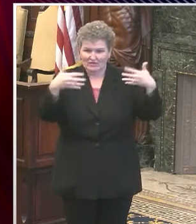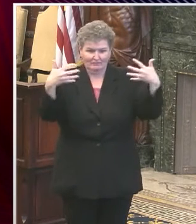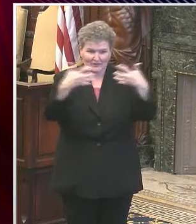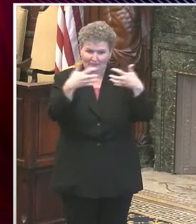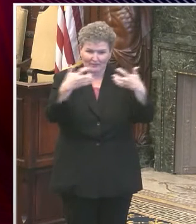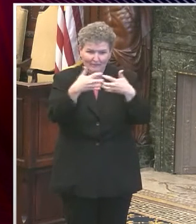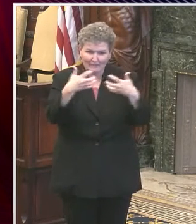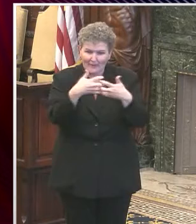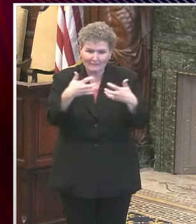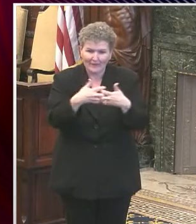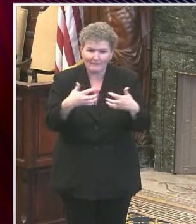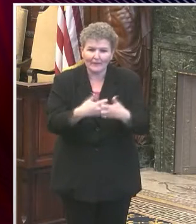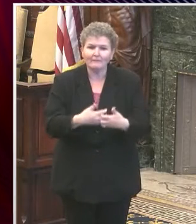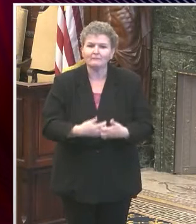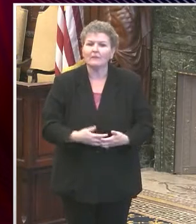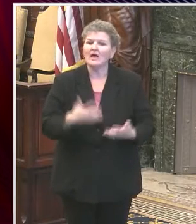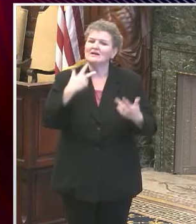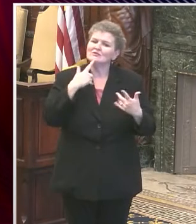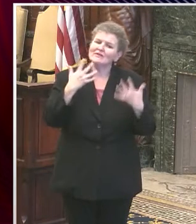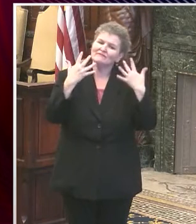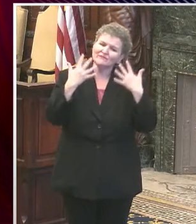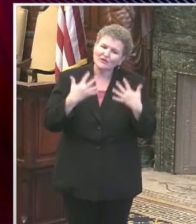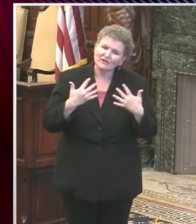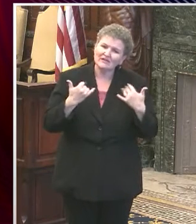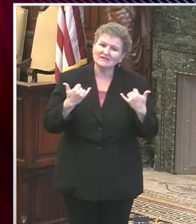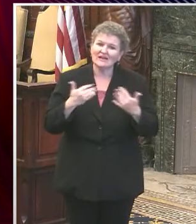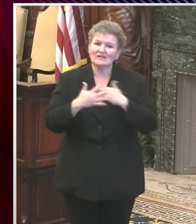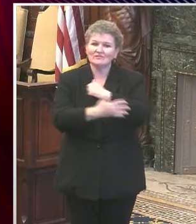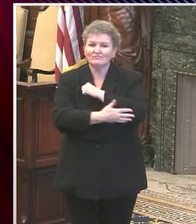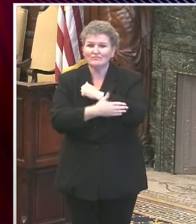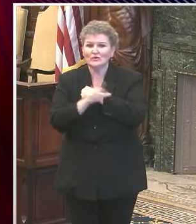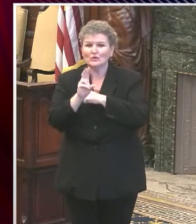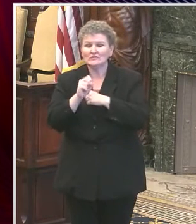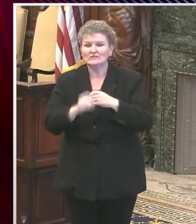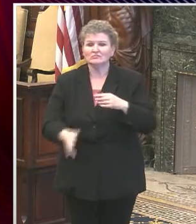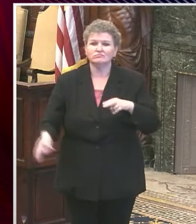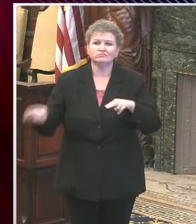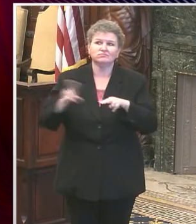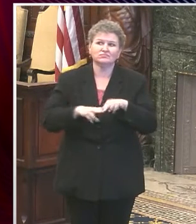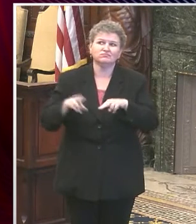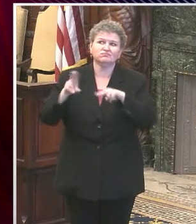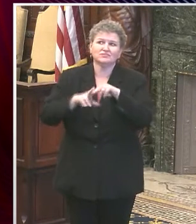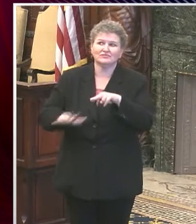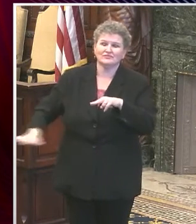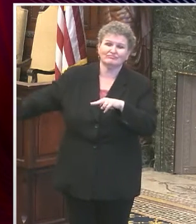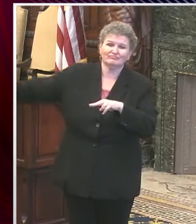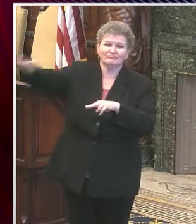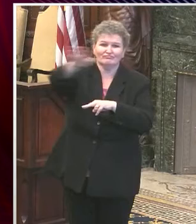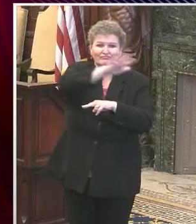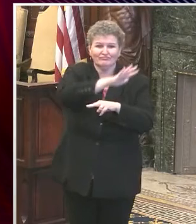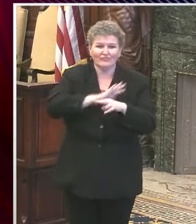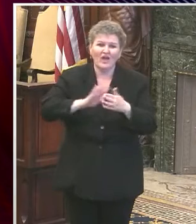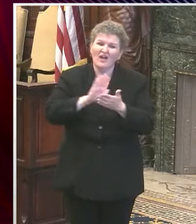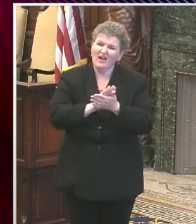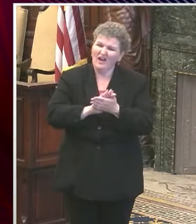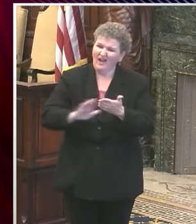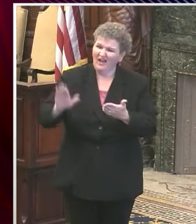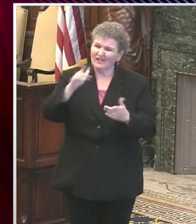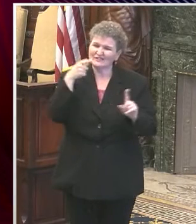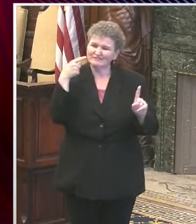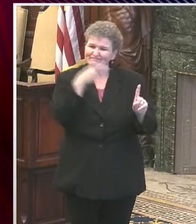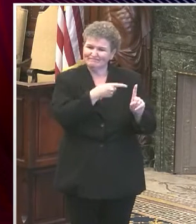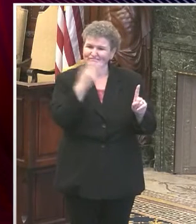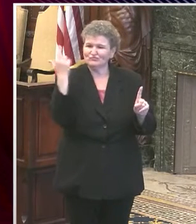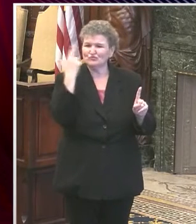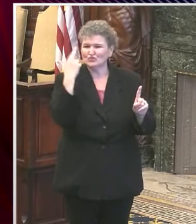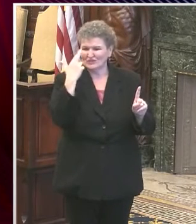are now rising. And that's due primarily to college outbreaks that are occurring across the state and across the nation.